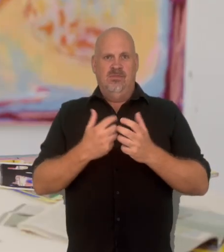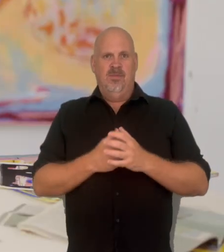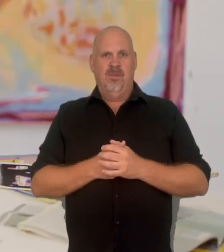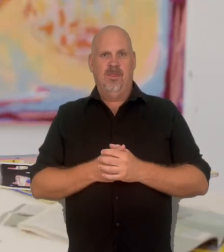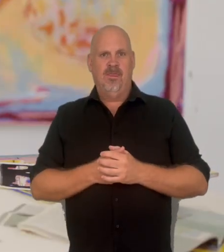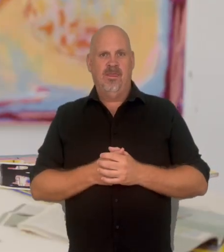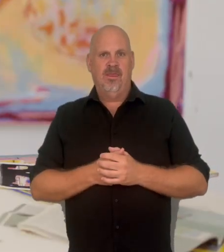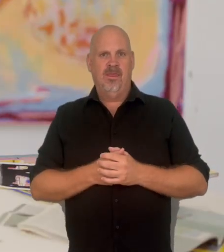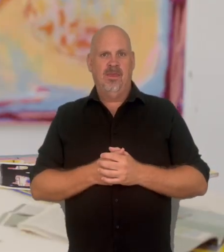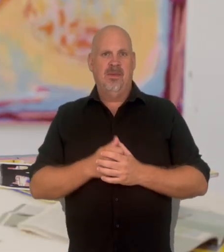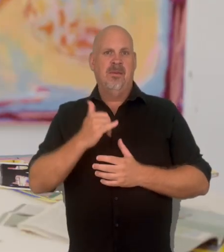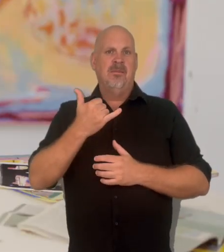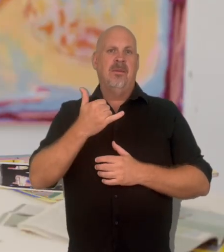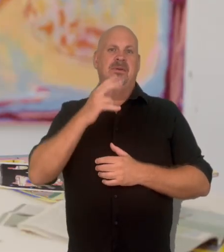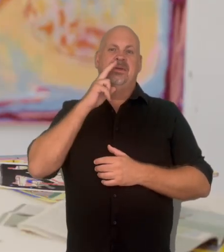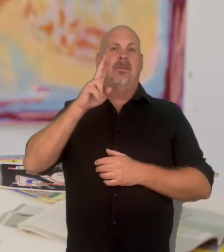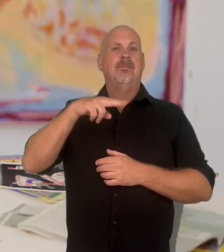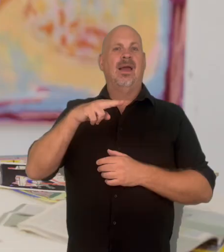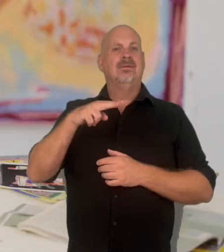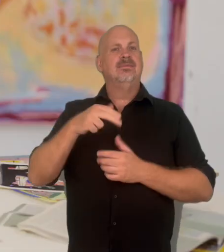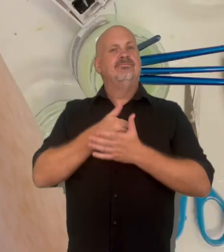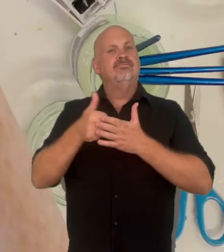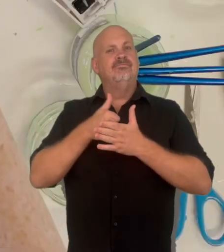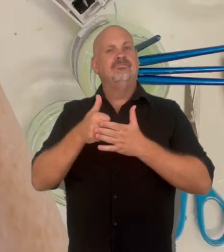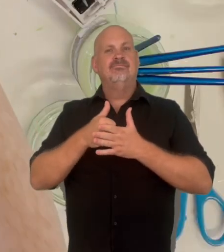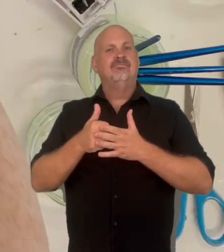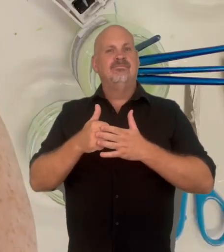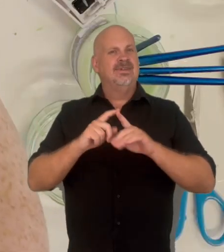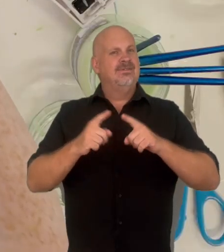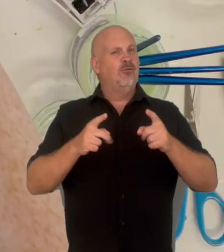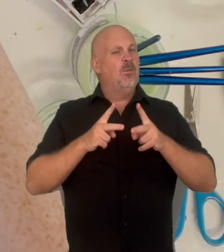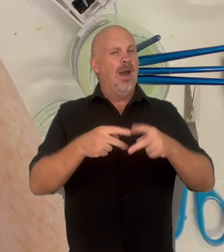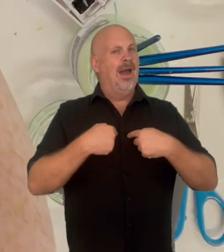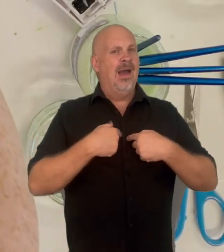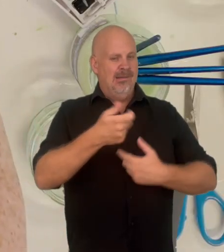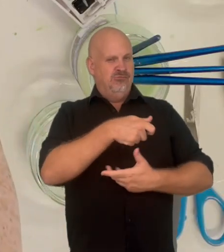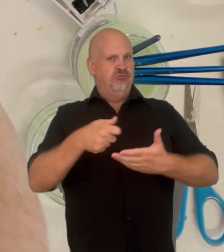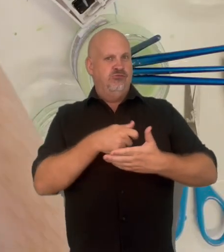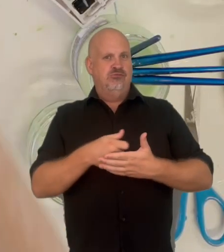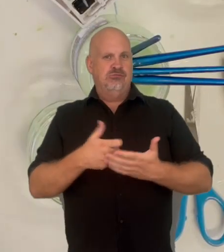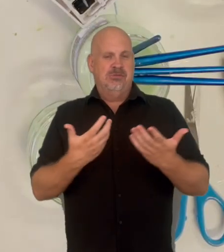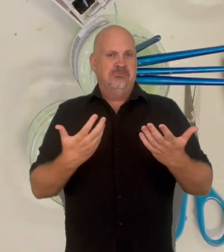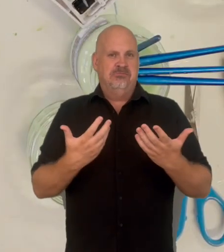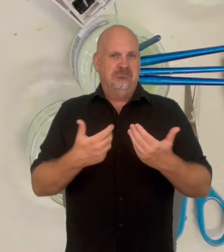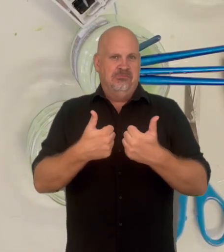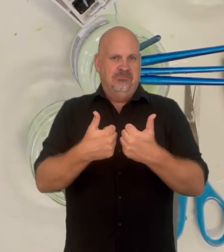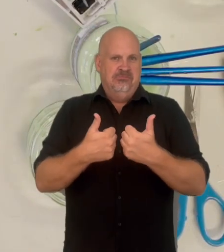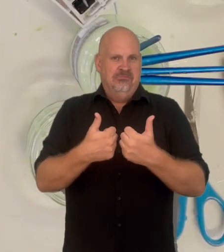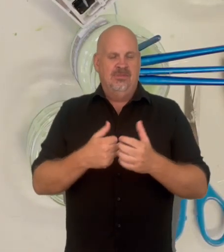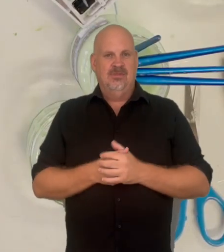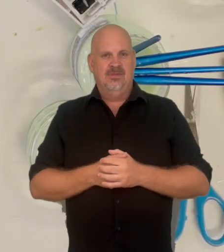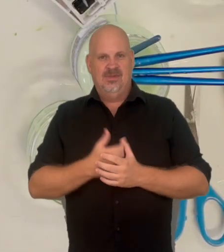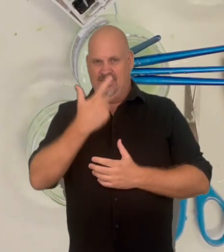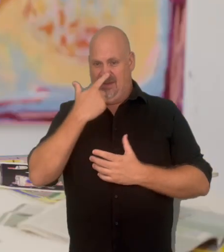maybe have seen paint used, but you can do this and there's no rules. You can do whatever you want. There are